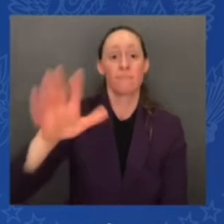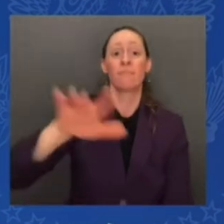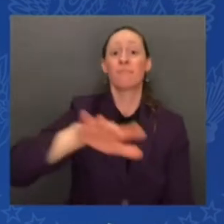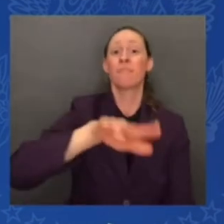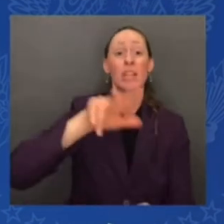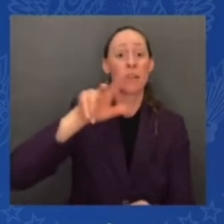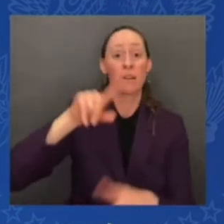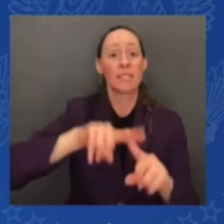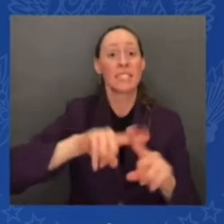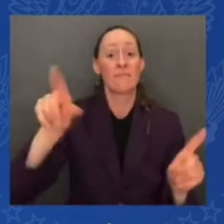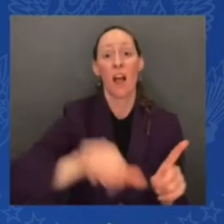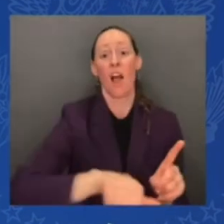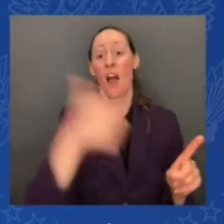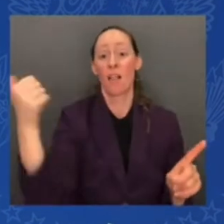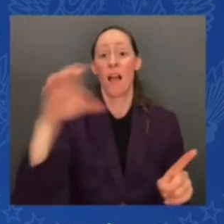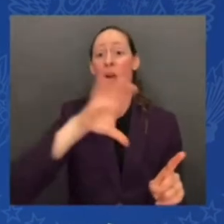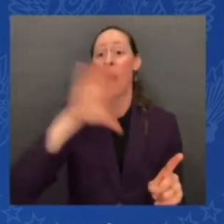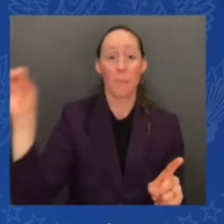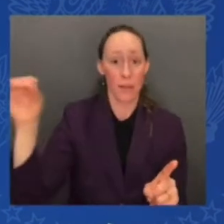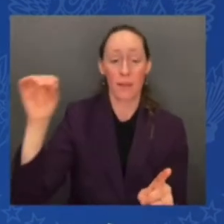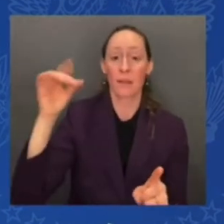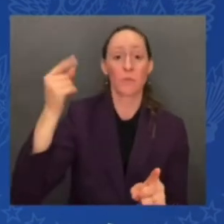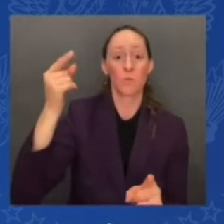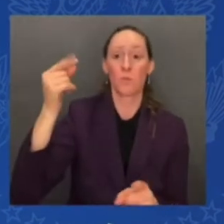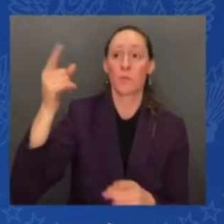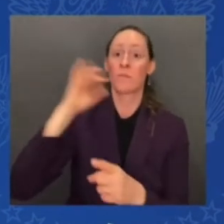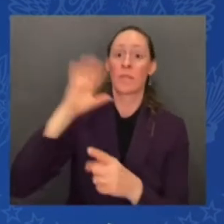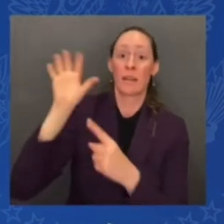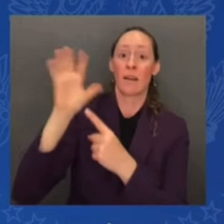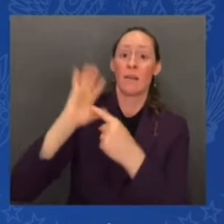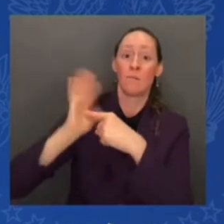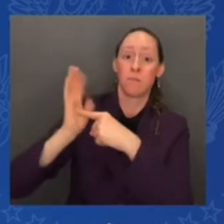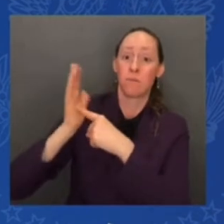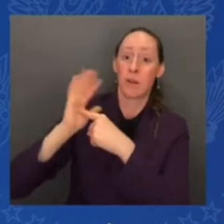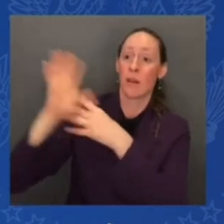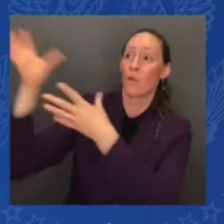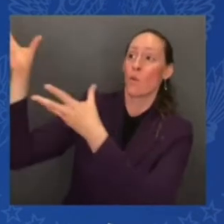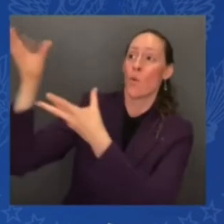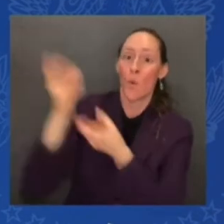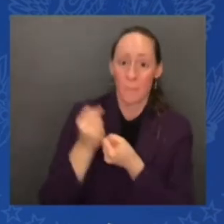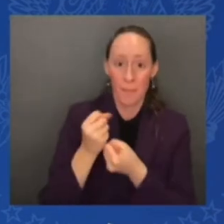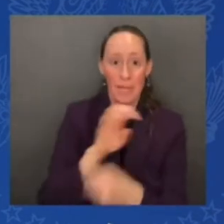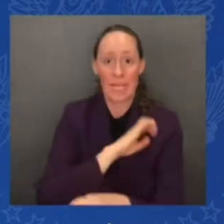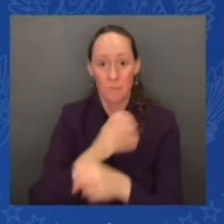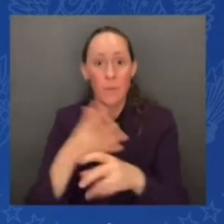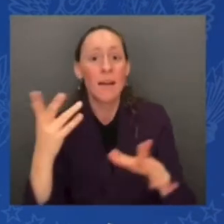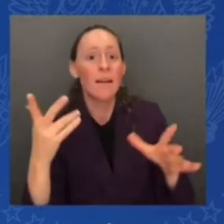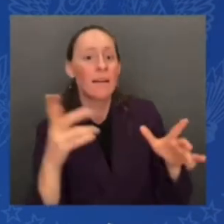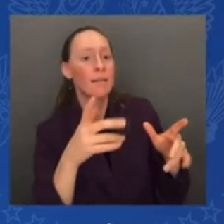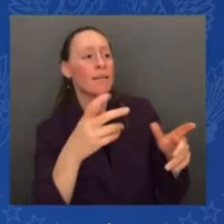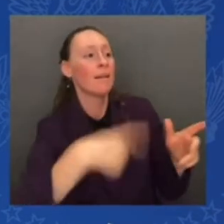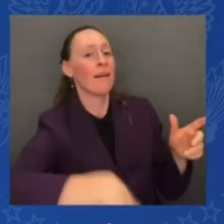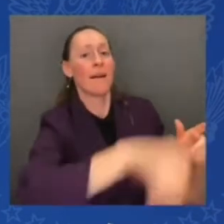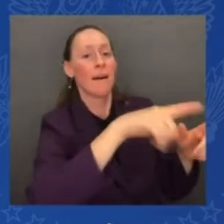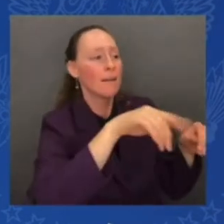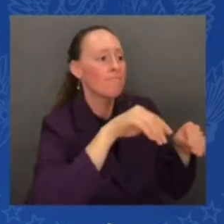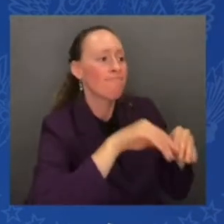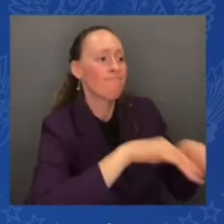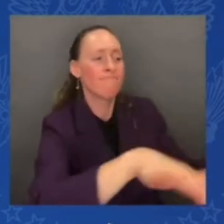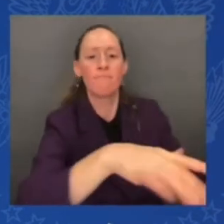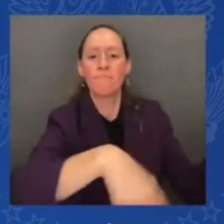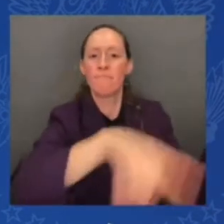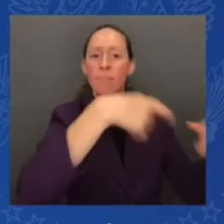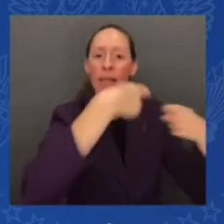cheaper. It's cheaper. That's what we're talking about, investing in America. You know, this company